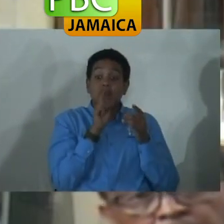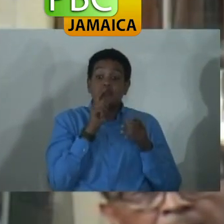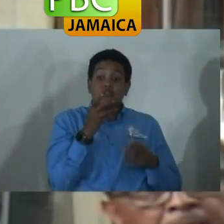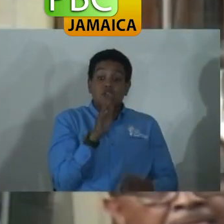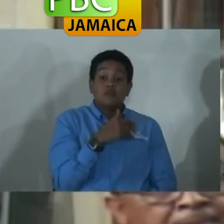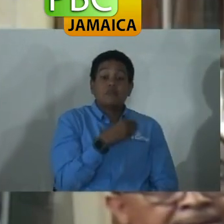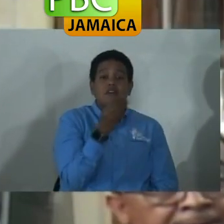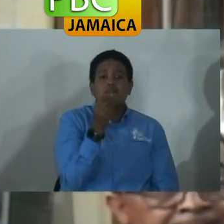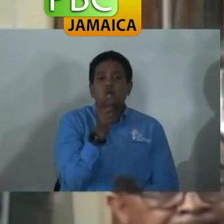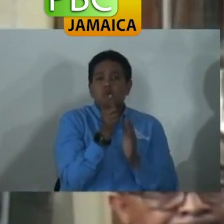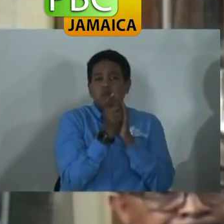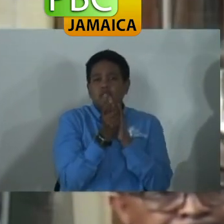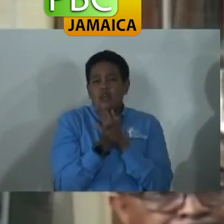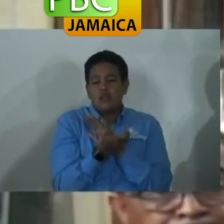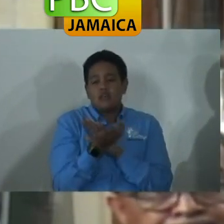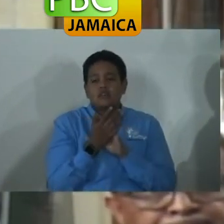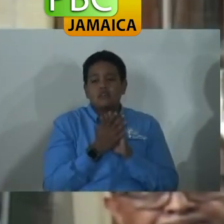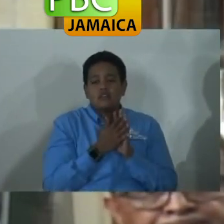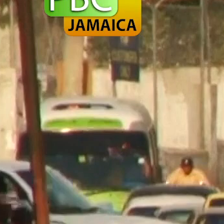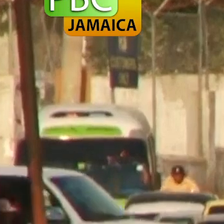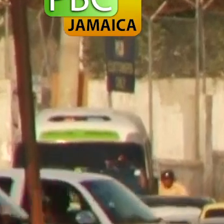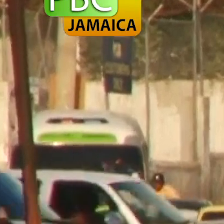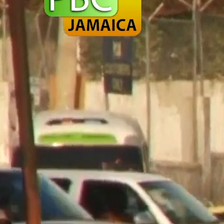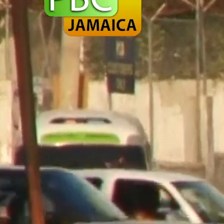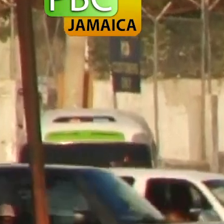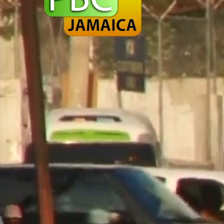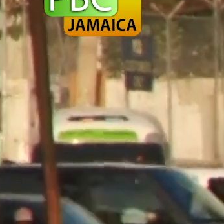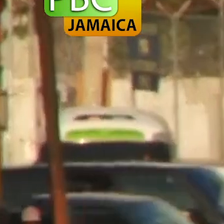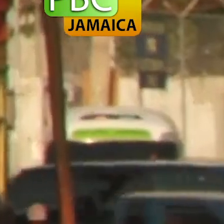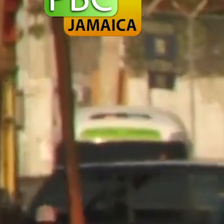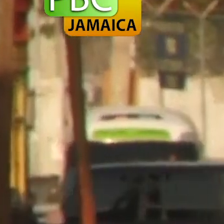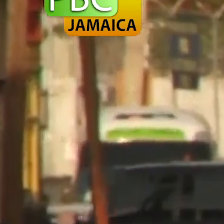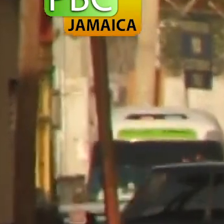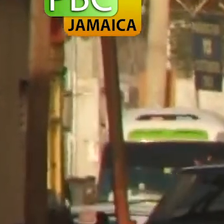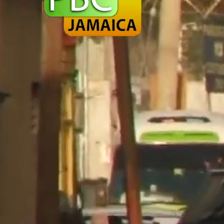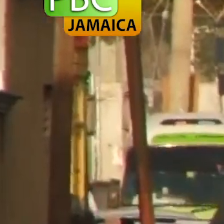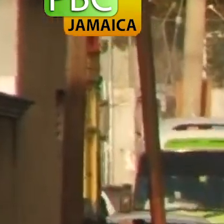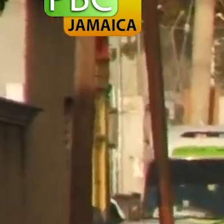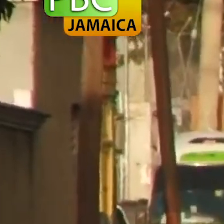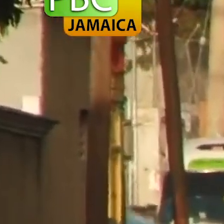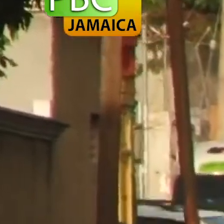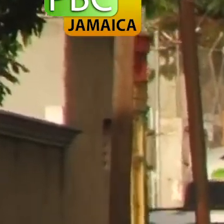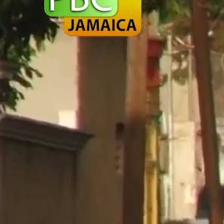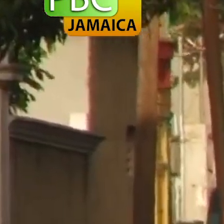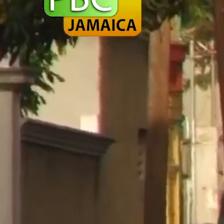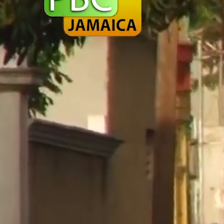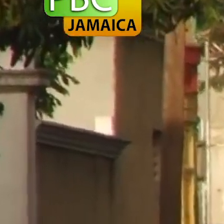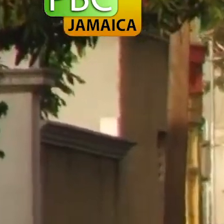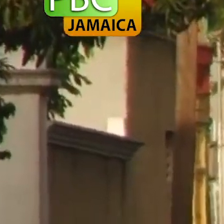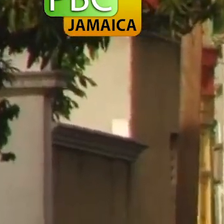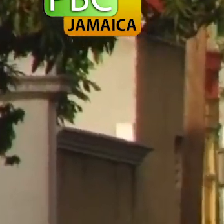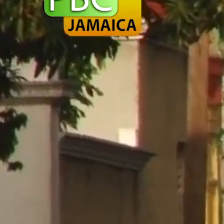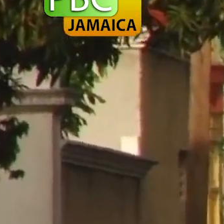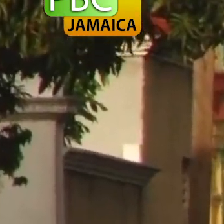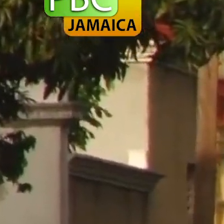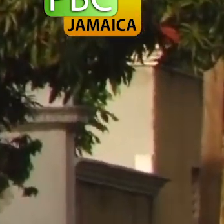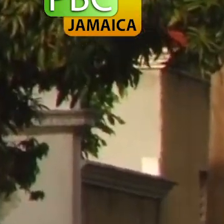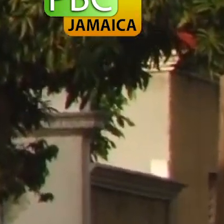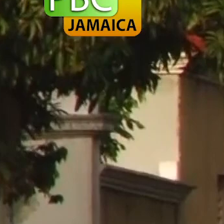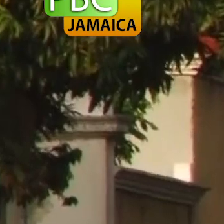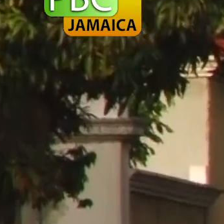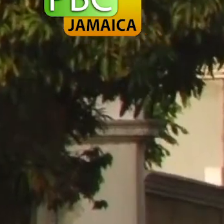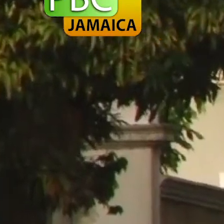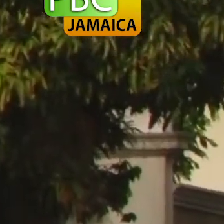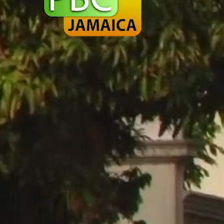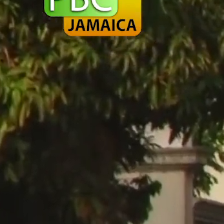outlined measures being undertaken to combat this. The finance minister says as the country seeks to recover from the COVID-19 pandemic, policies